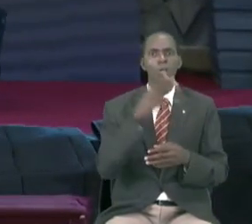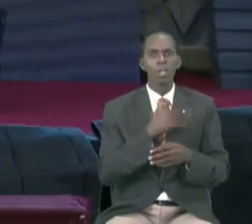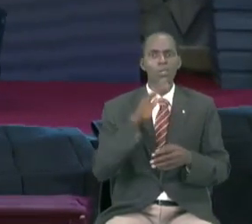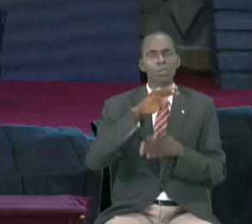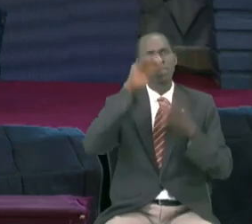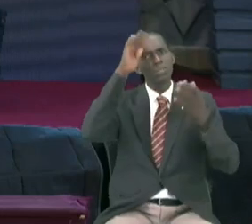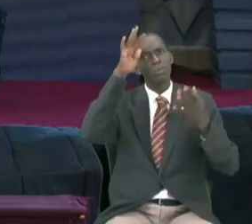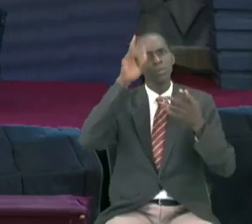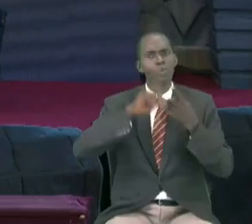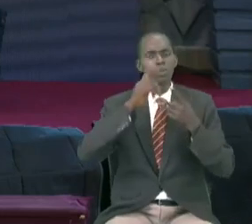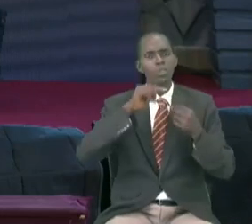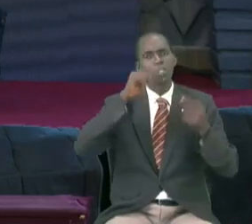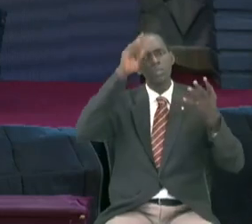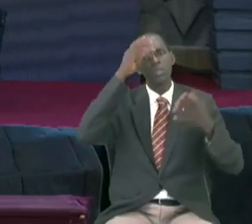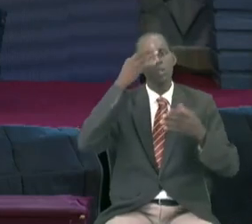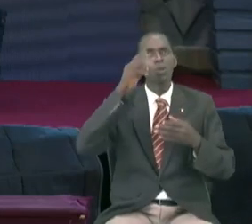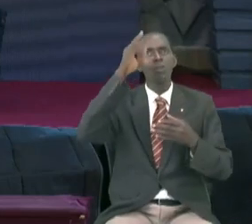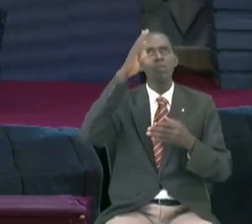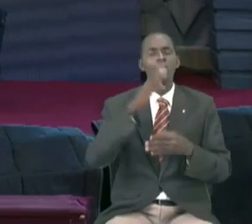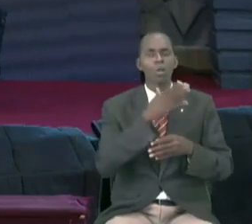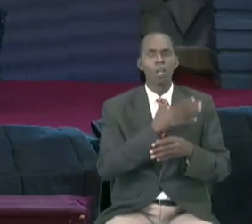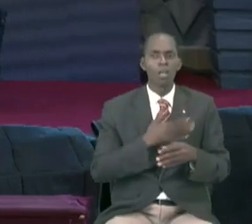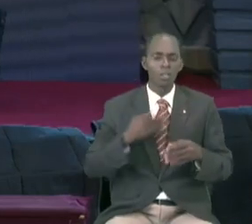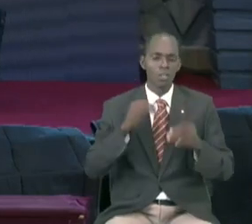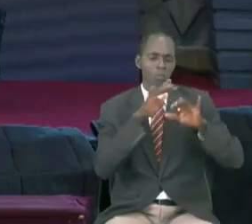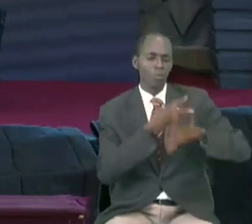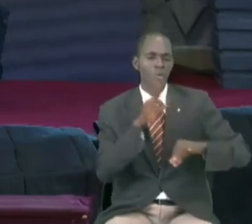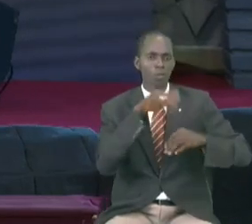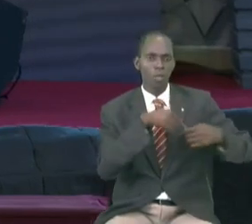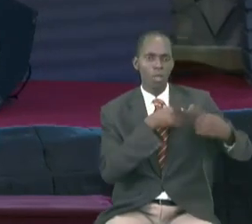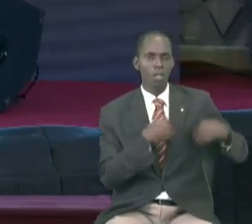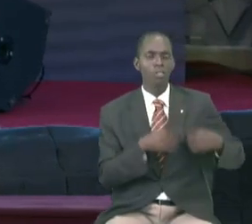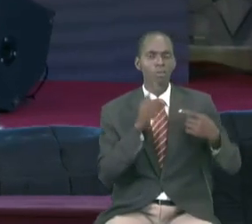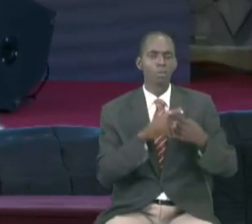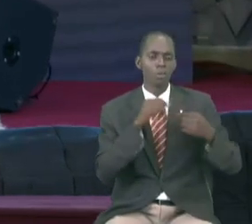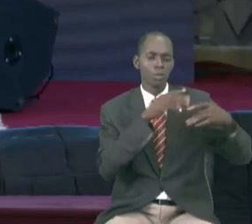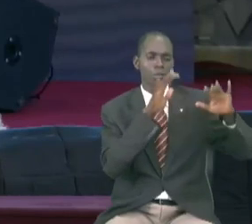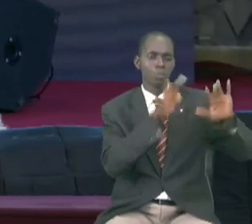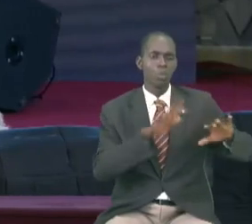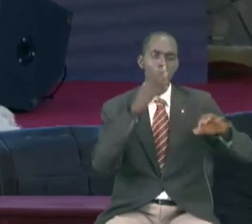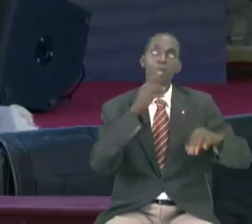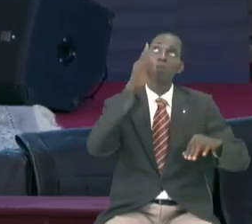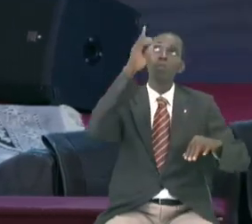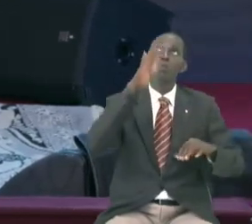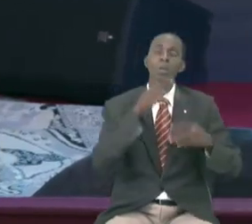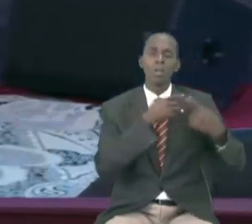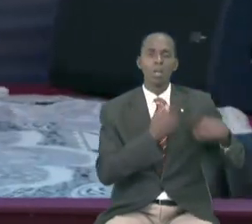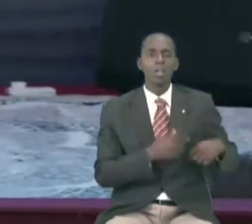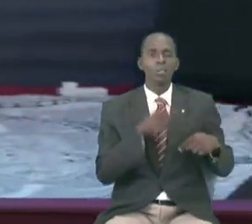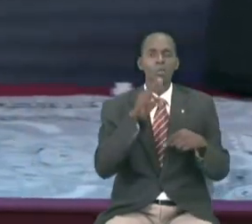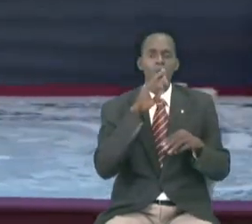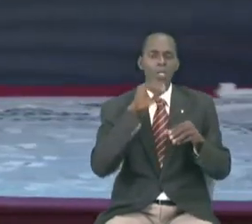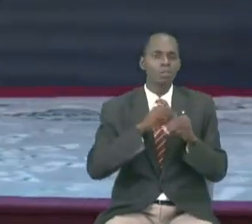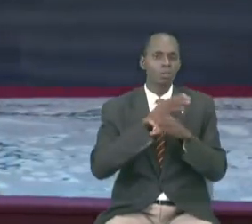total agreement with the word, of God, the way of God, the wisdom of God, and with the wonders that he performs, that he